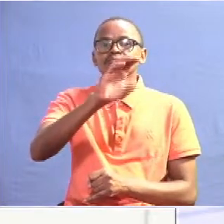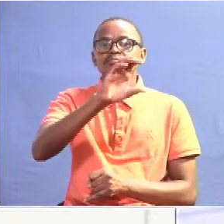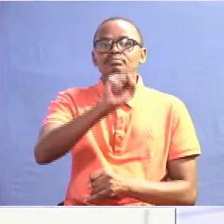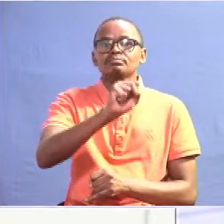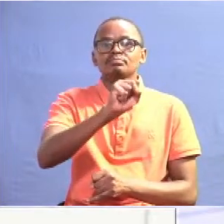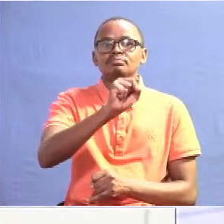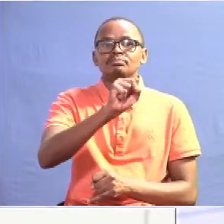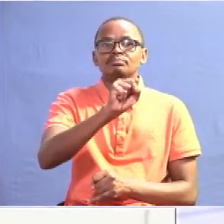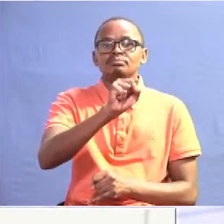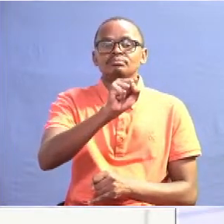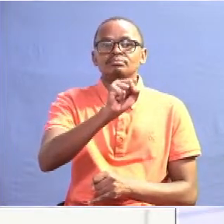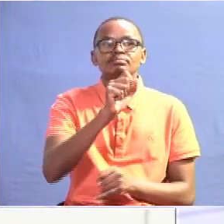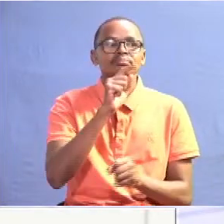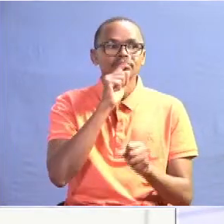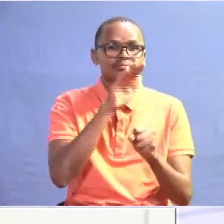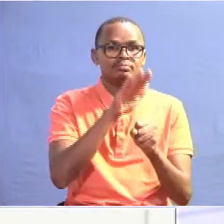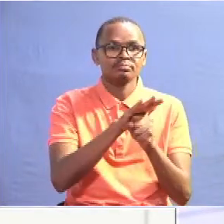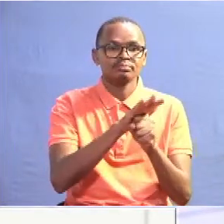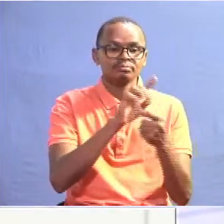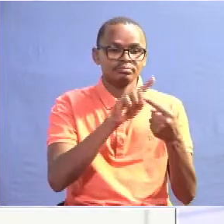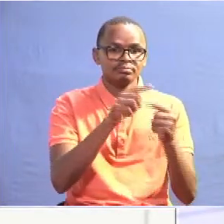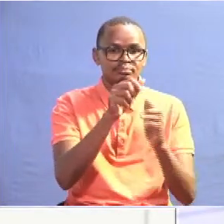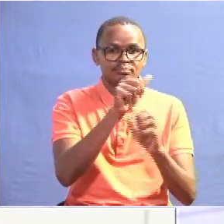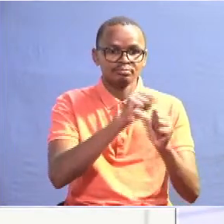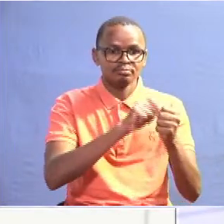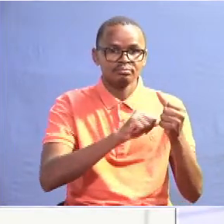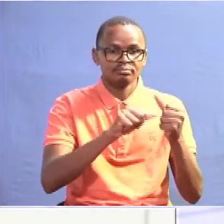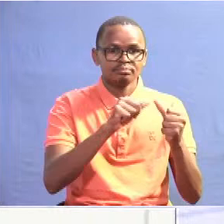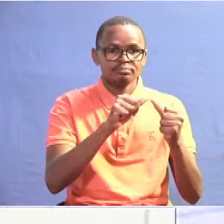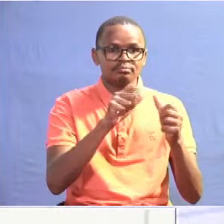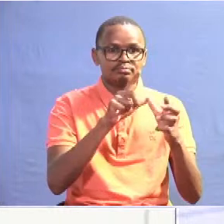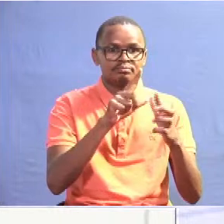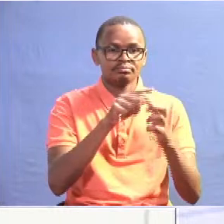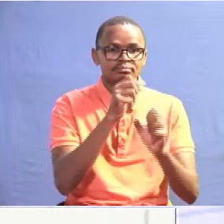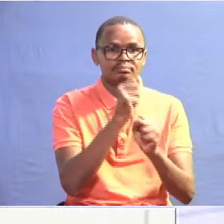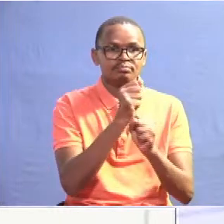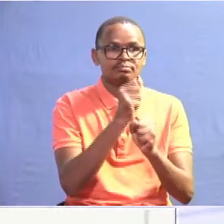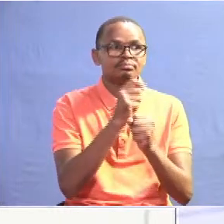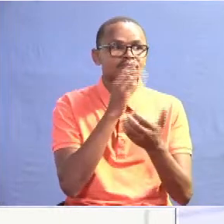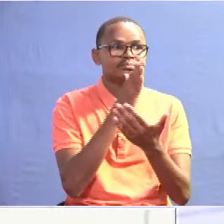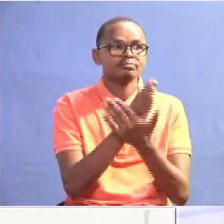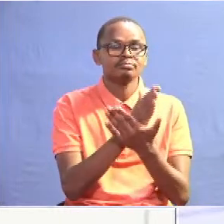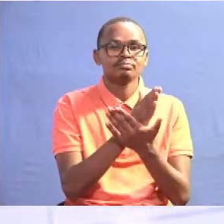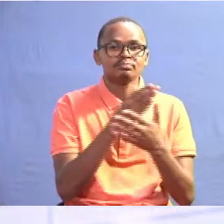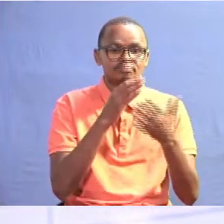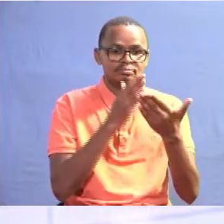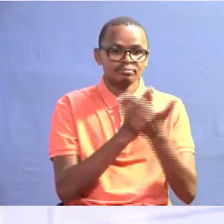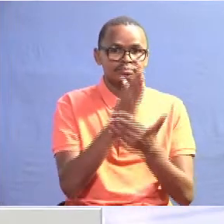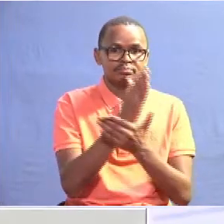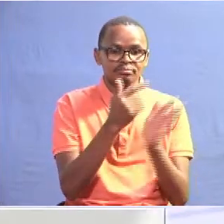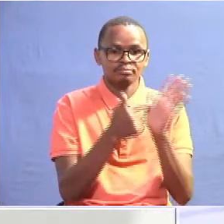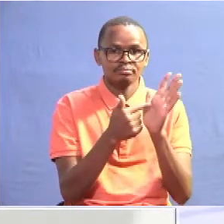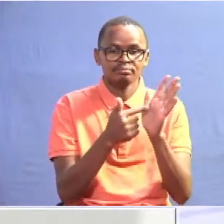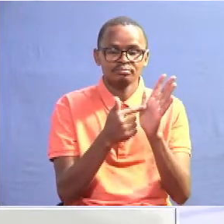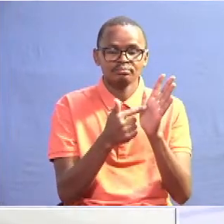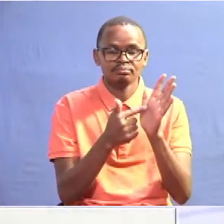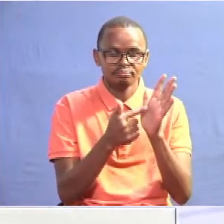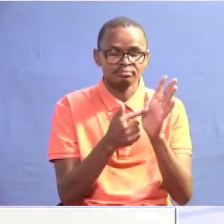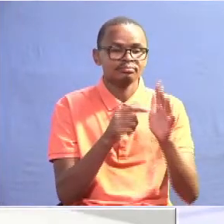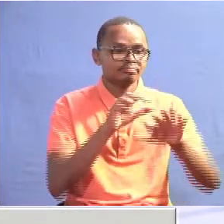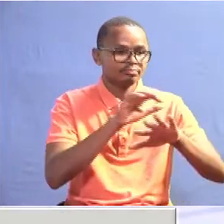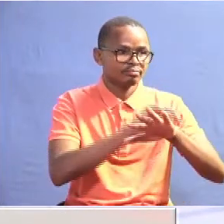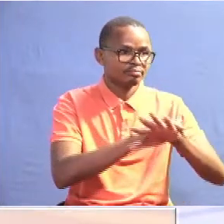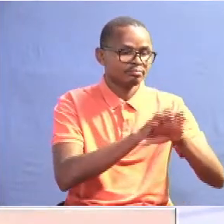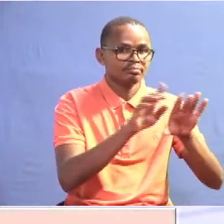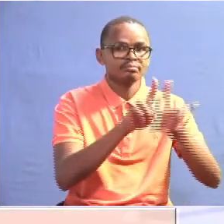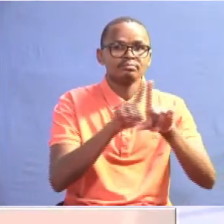Cabinet Secretary, promised to act swiftly to make sure that the right of citizens to express themselves is upheld. At